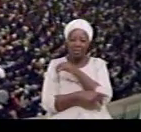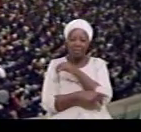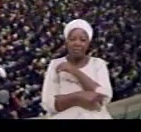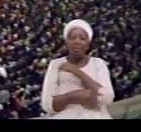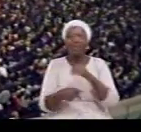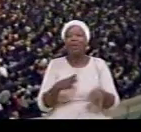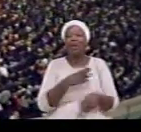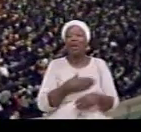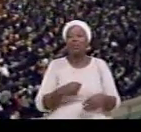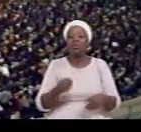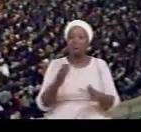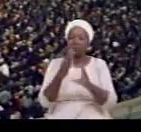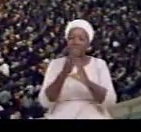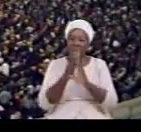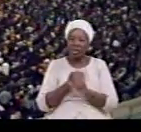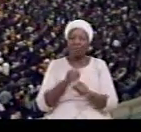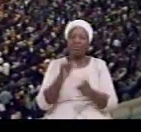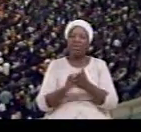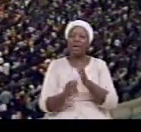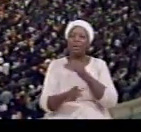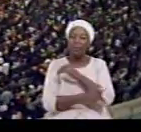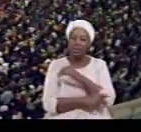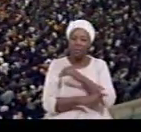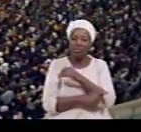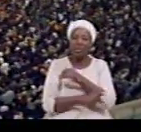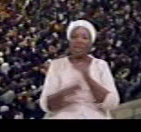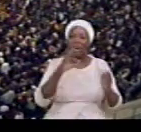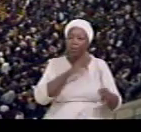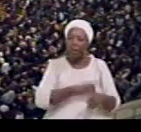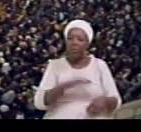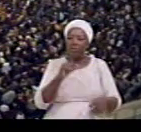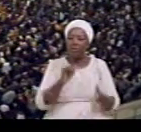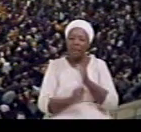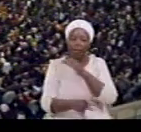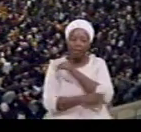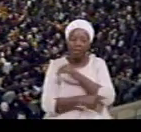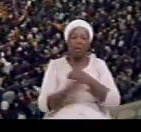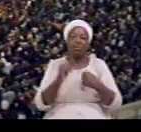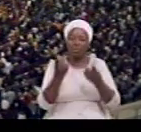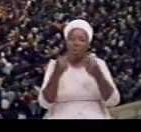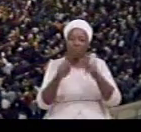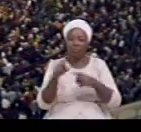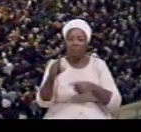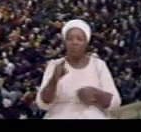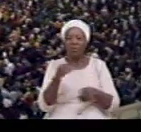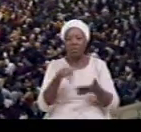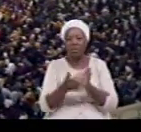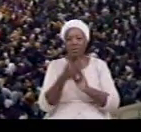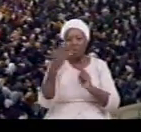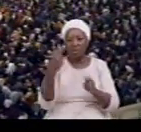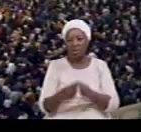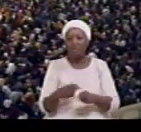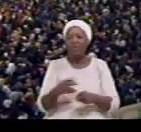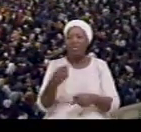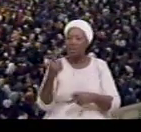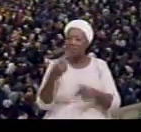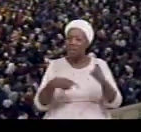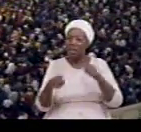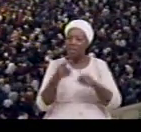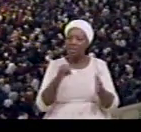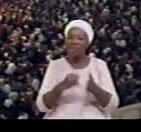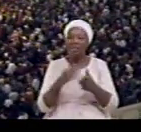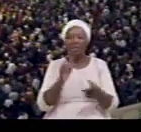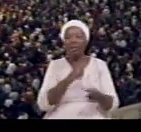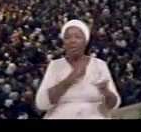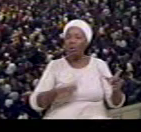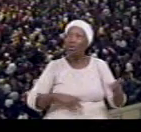Tell the Lord, now I believe, now I believe, now I believe. It's all for me. All